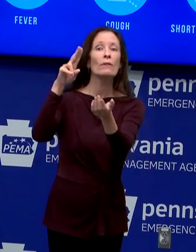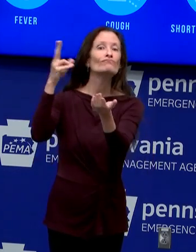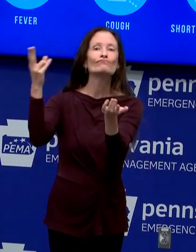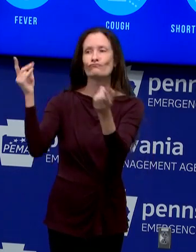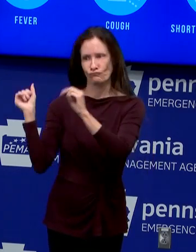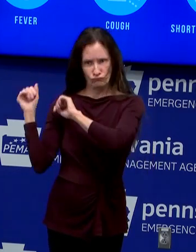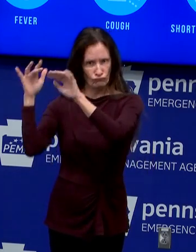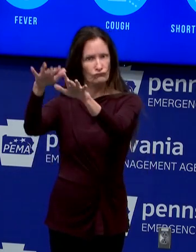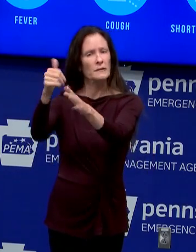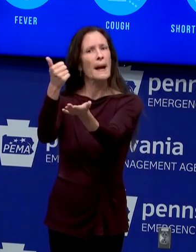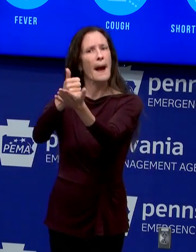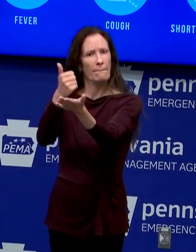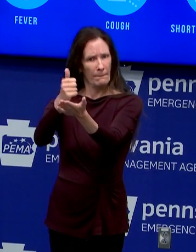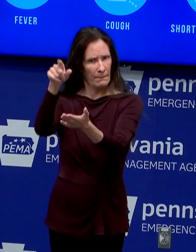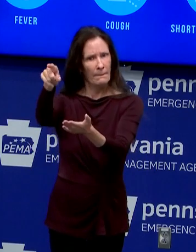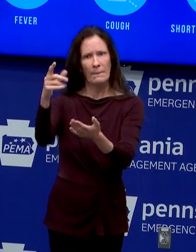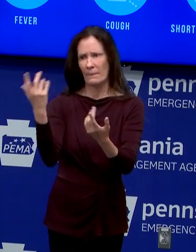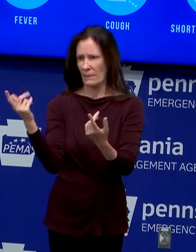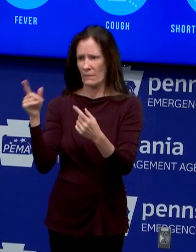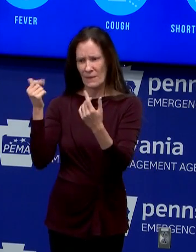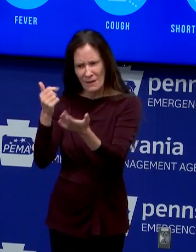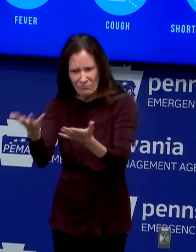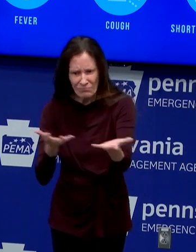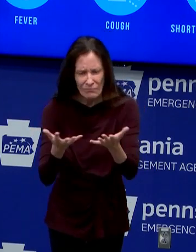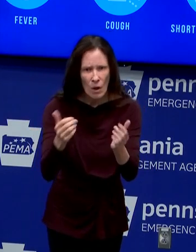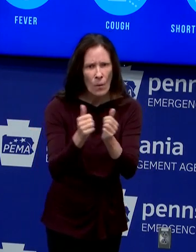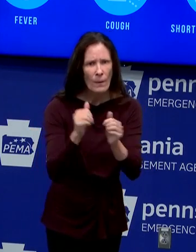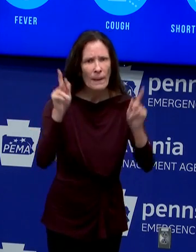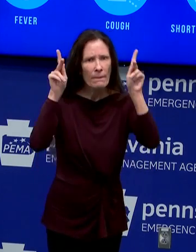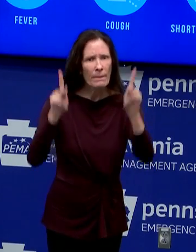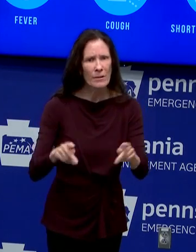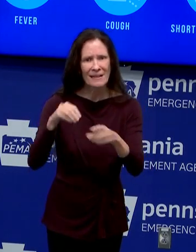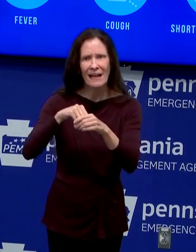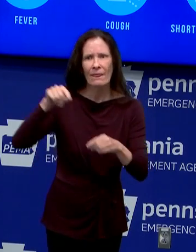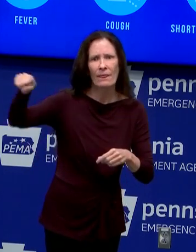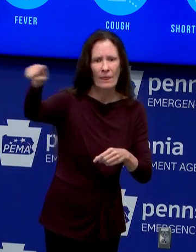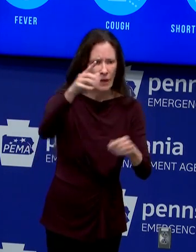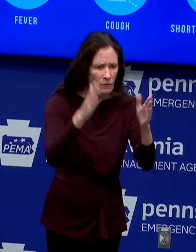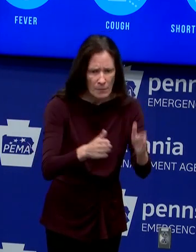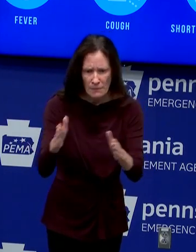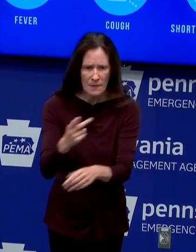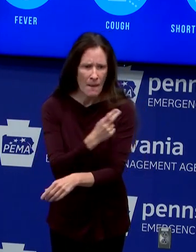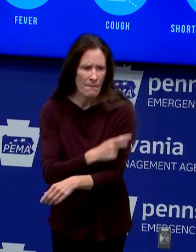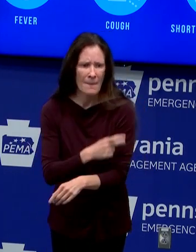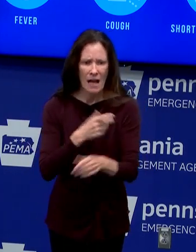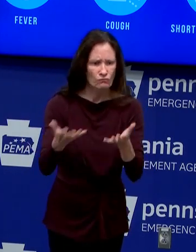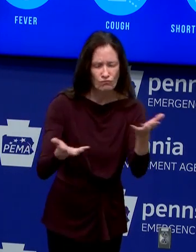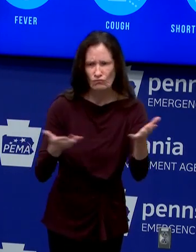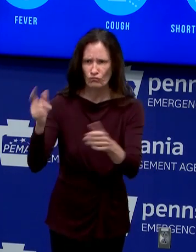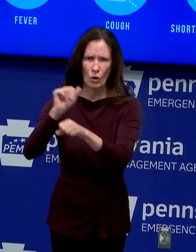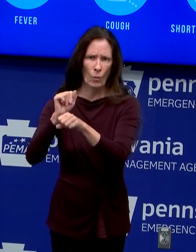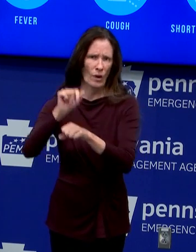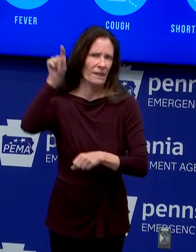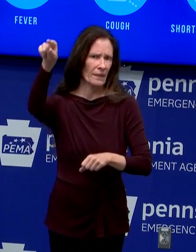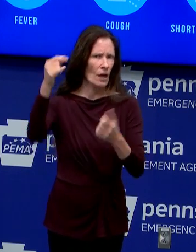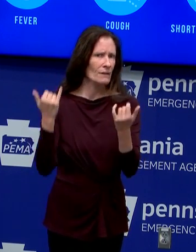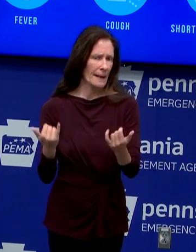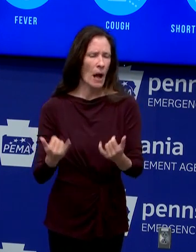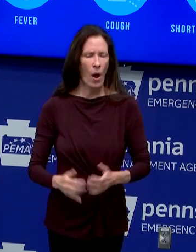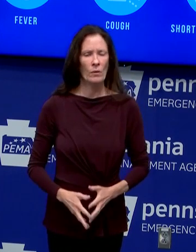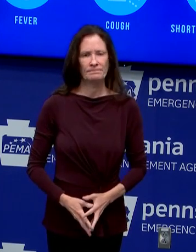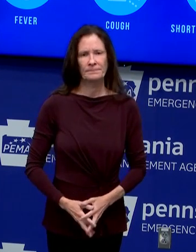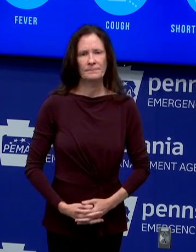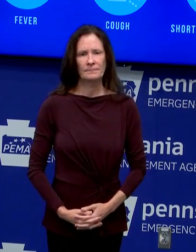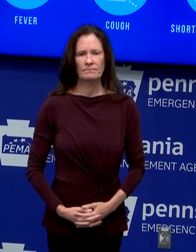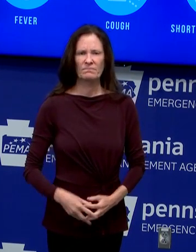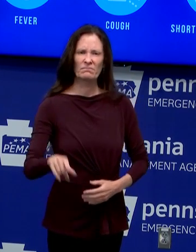direct patient care that the National Guard will be participating in. And then the questions, will the facility be evacuated, and